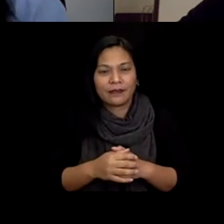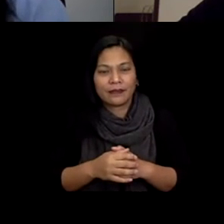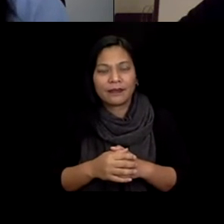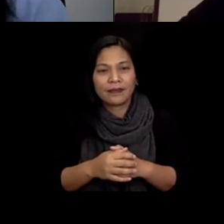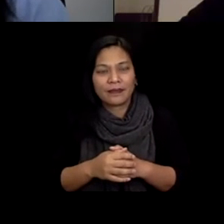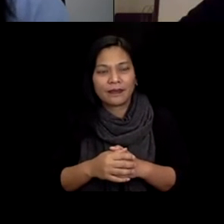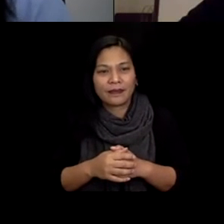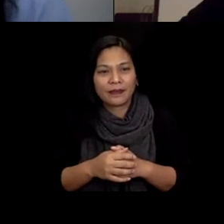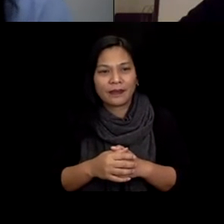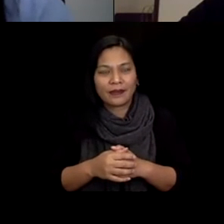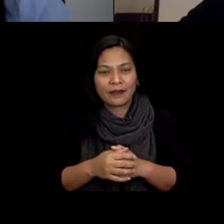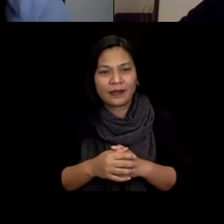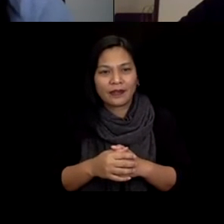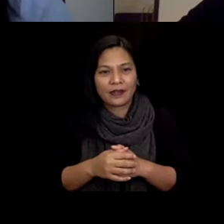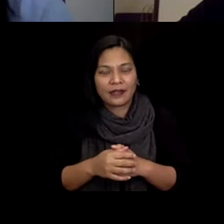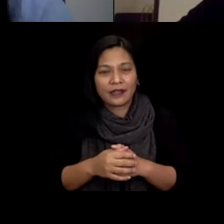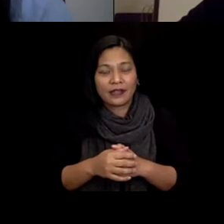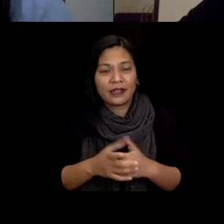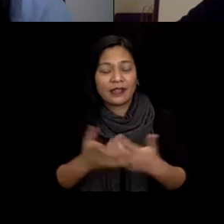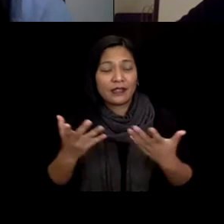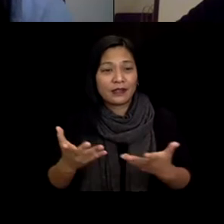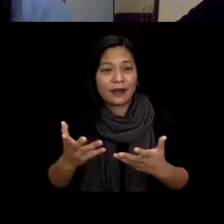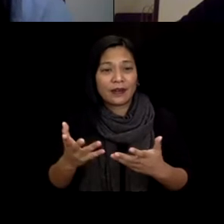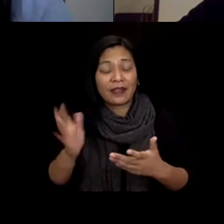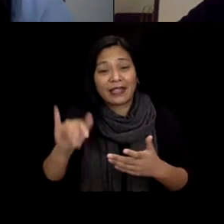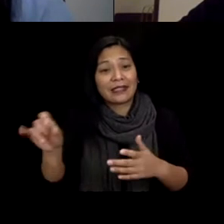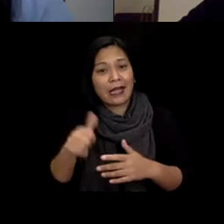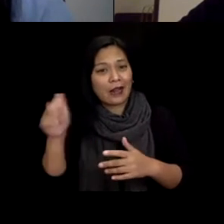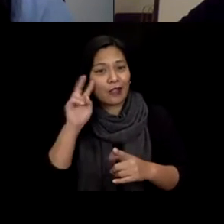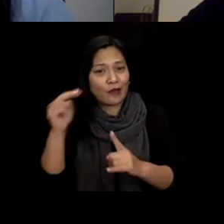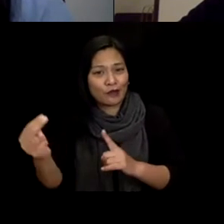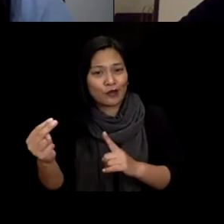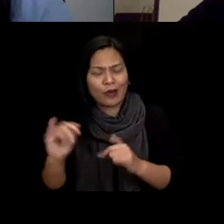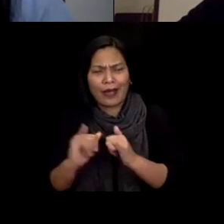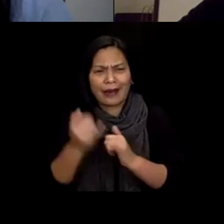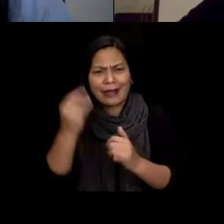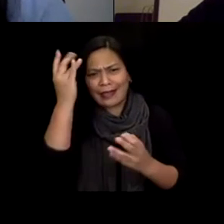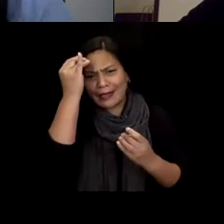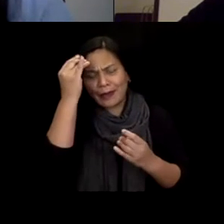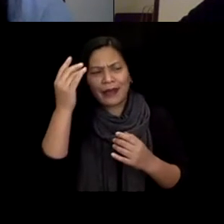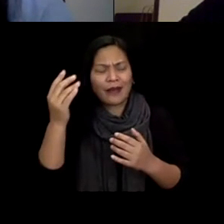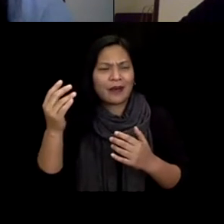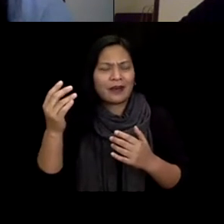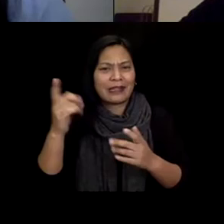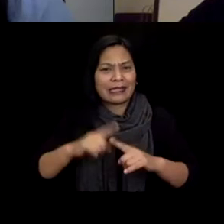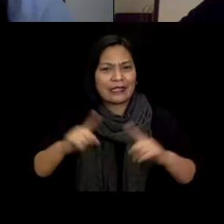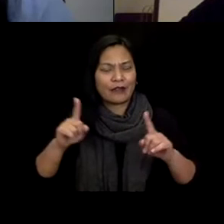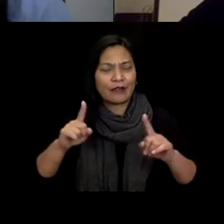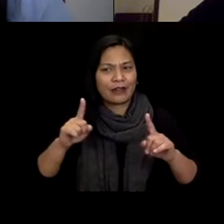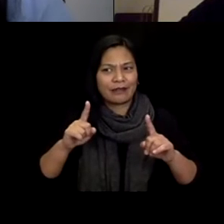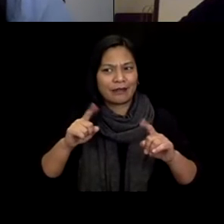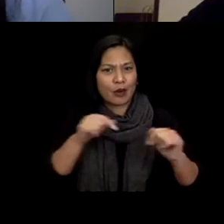that's an interesting way to think about those two different styles of